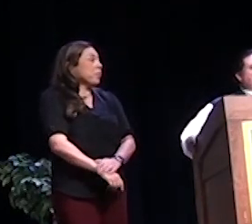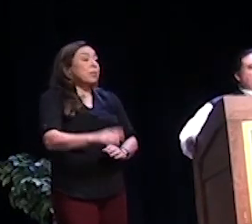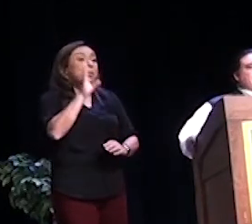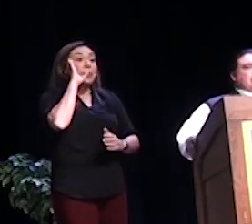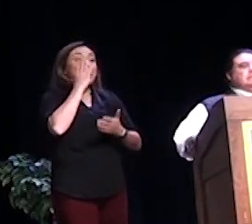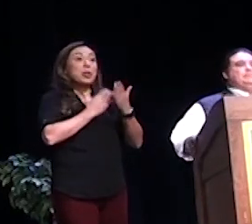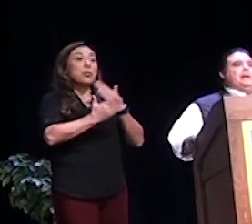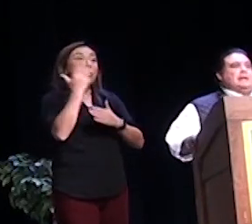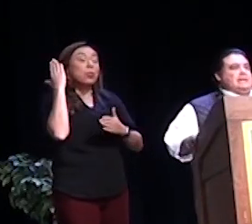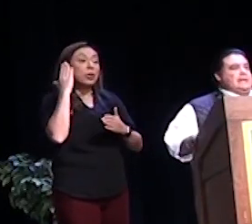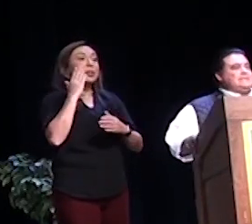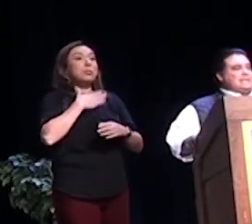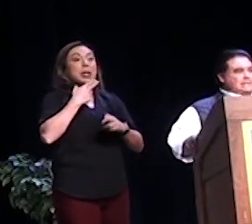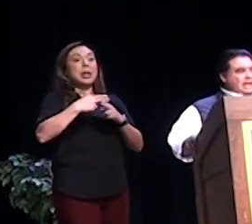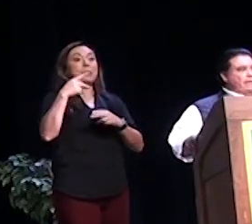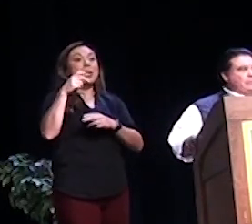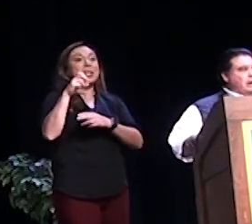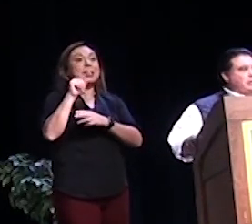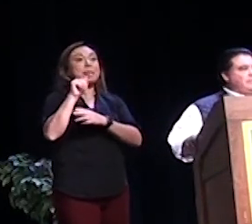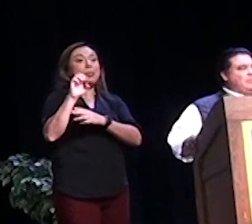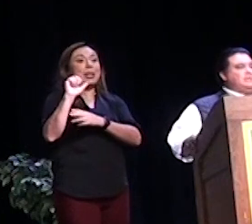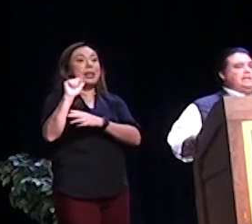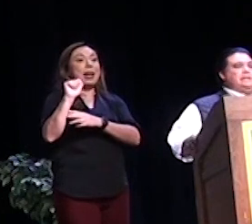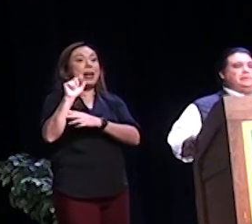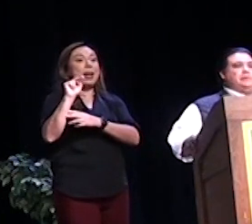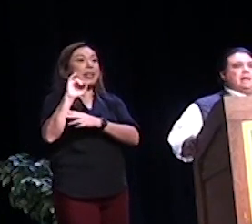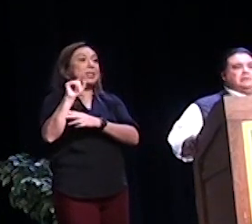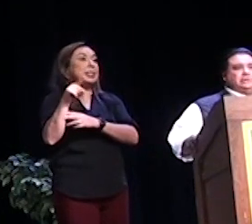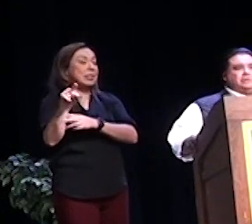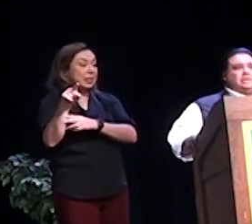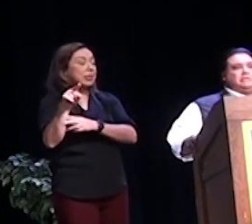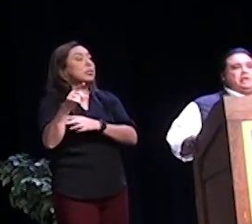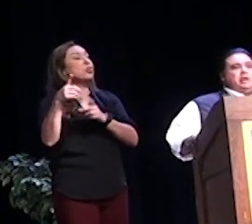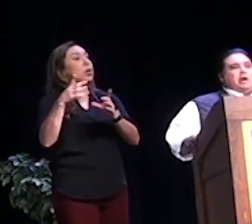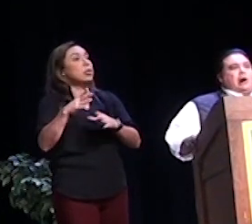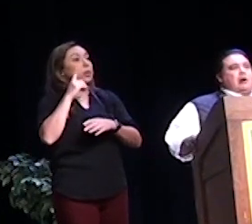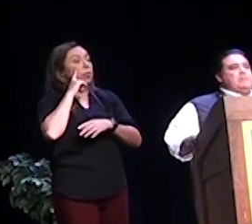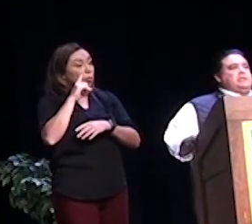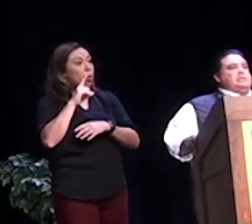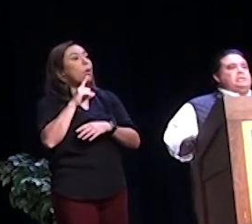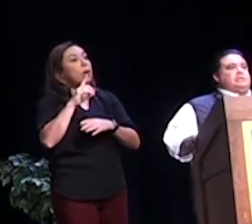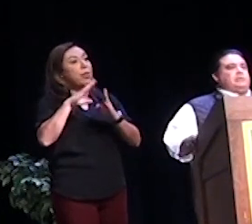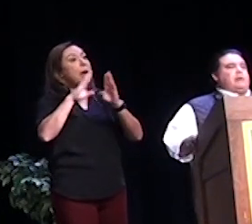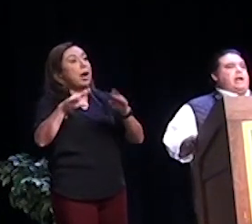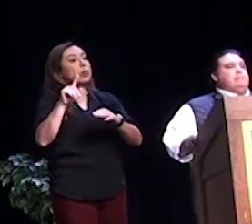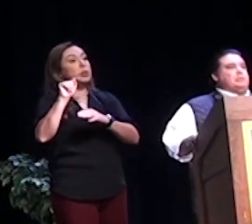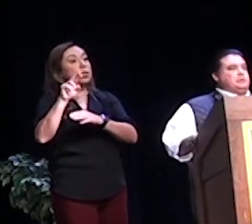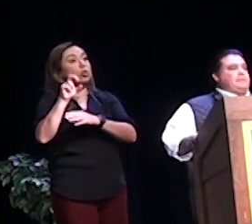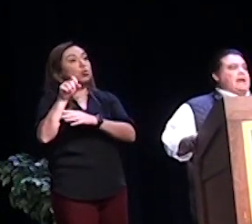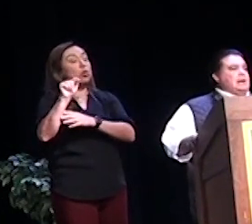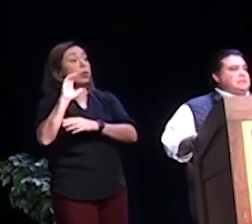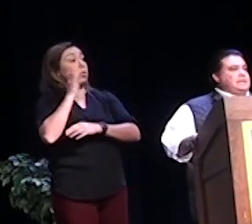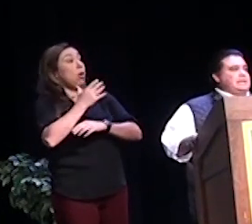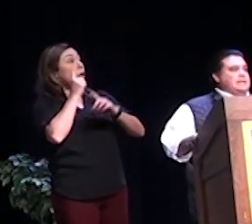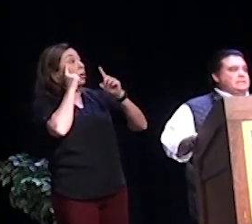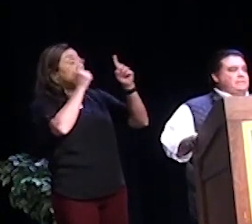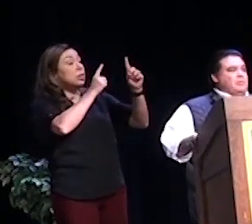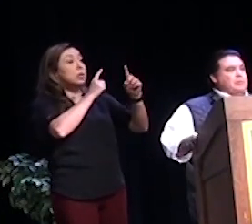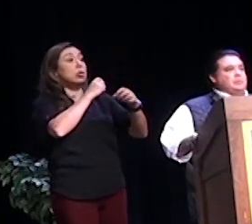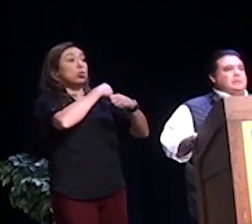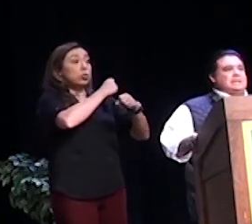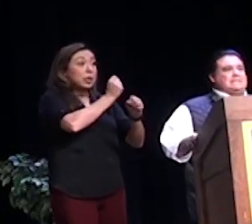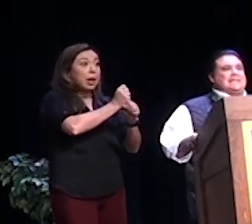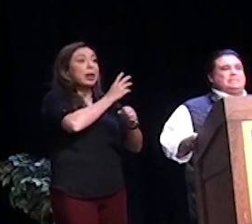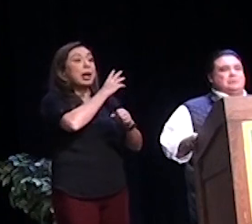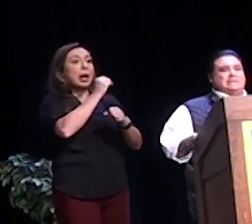Hi, good morning, everybody. My name is Pete Alanis, Executive Director for the San Antonio Housing Trust. Our mission is to create and preserve housing